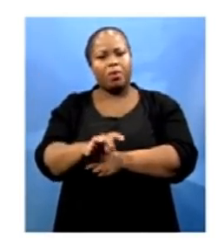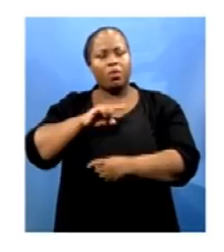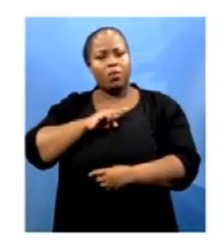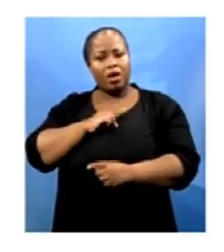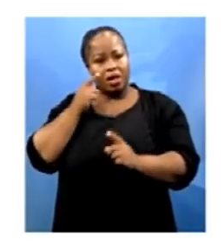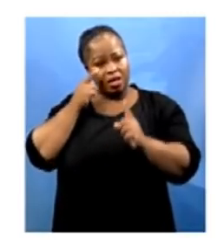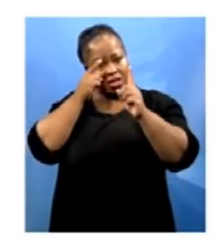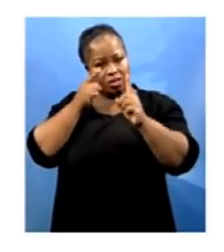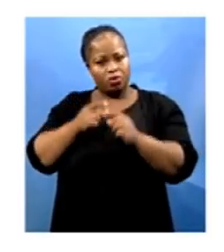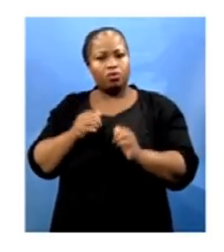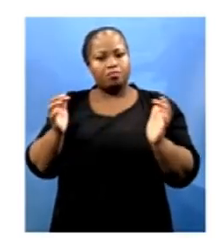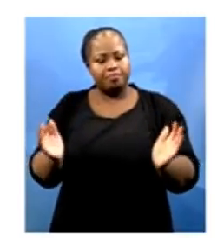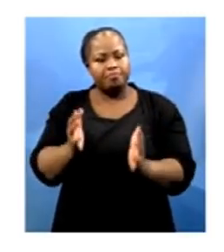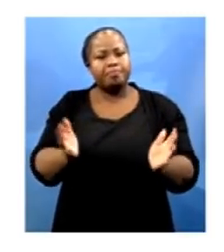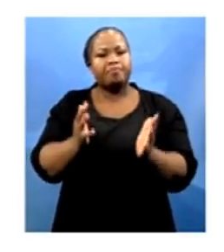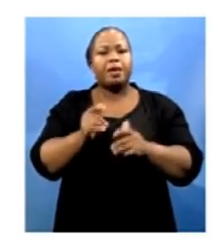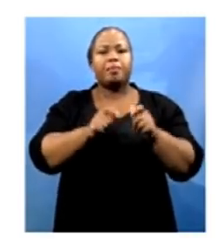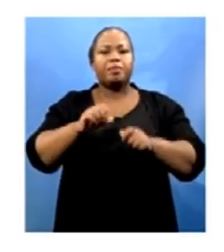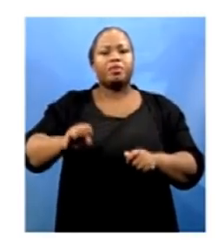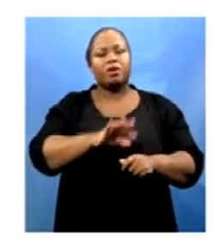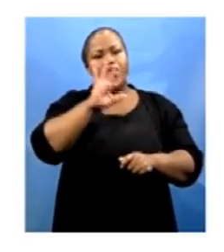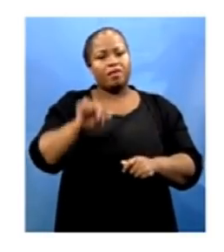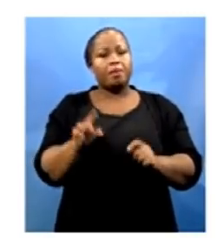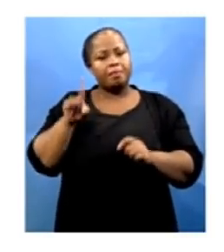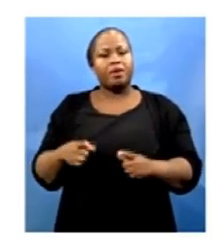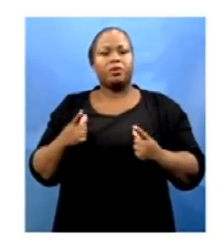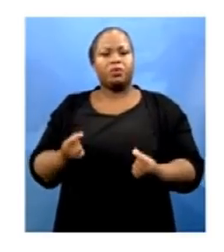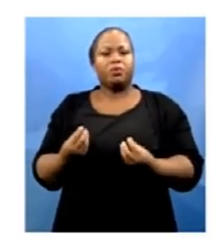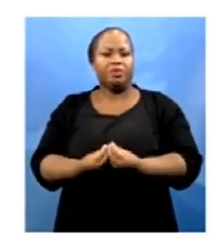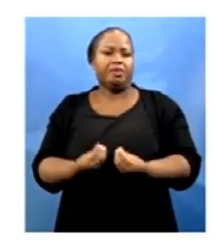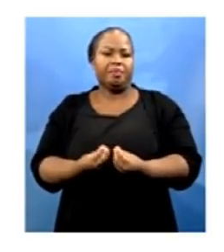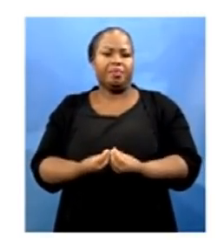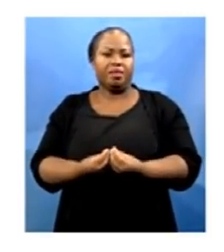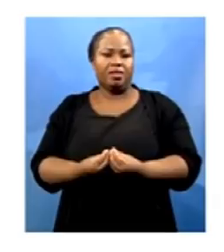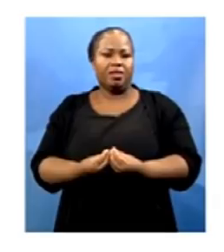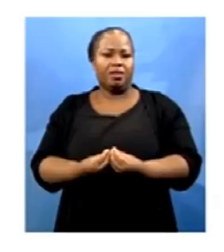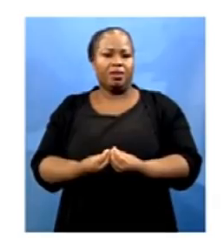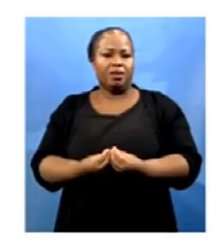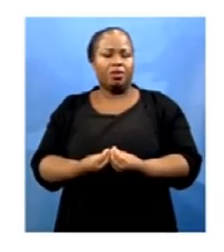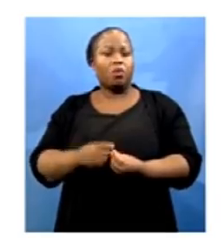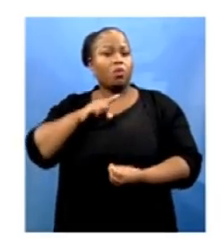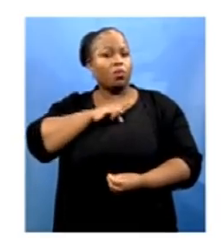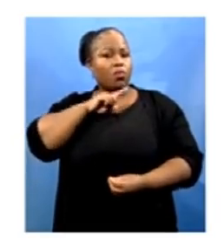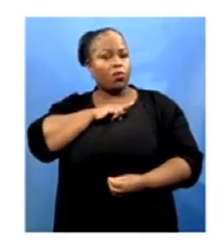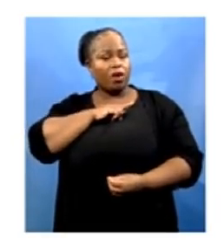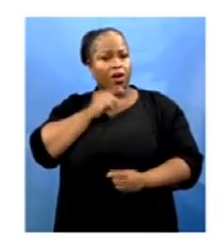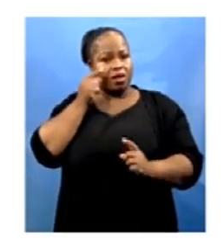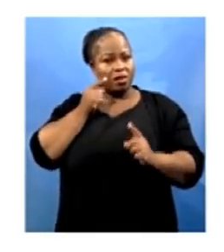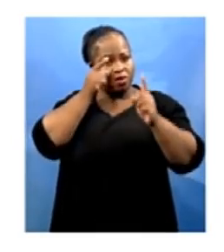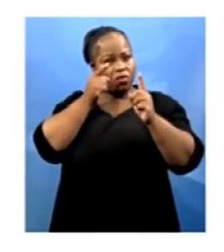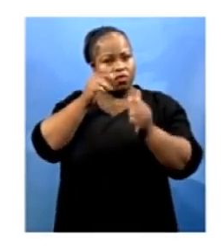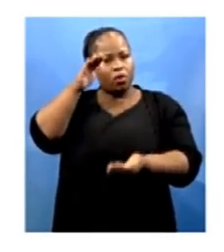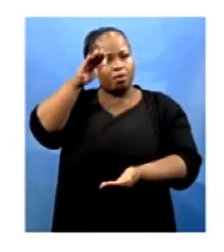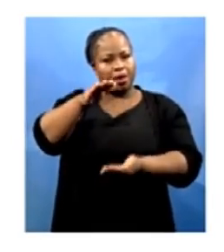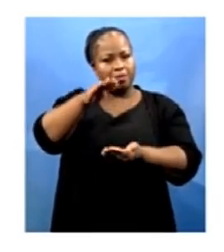Africans to act, individually and collectively, to flatten the curve and support those who are affected.